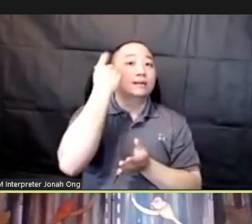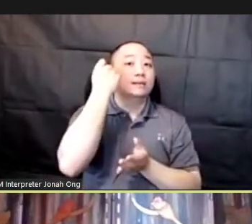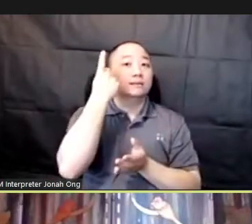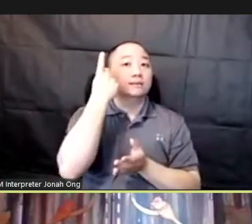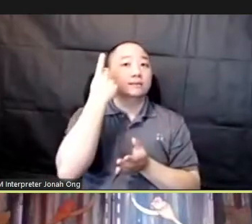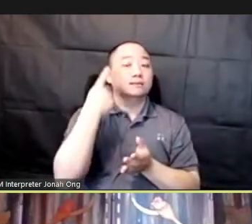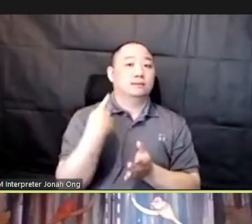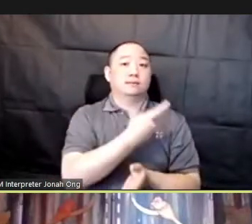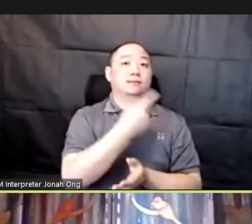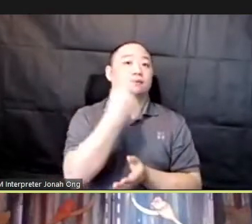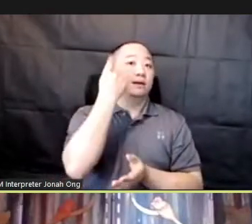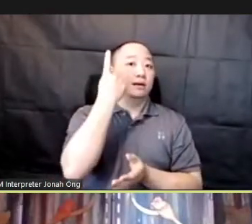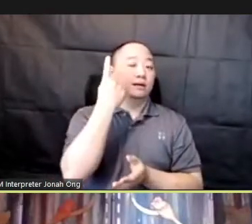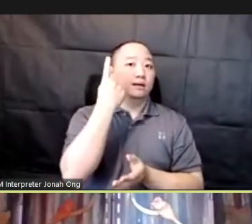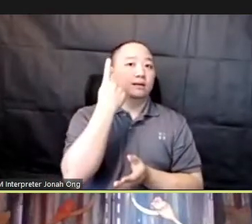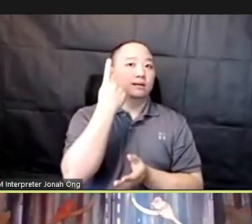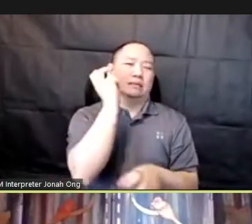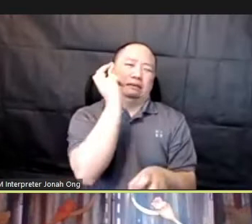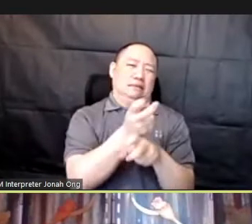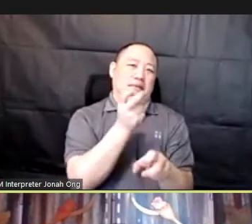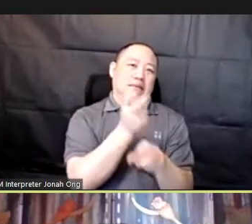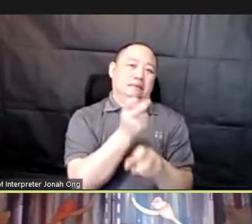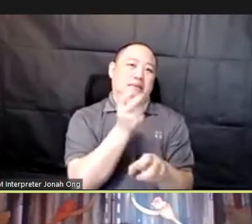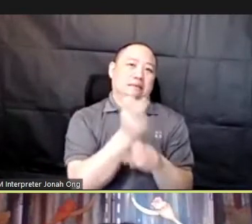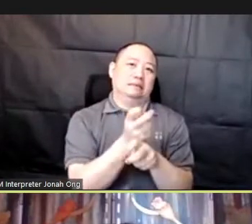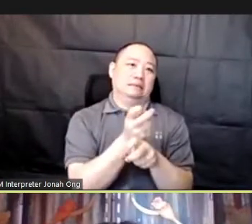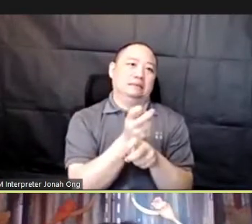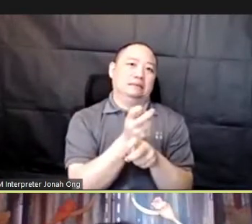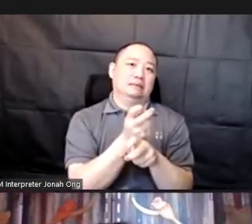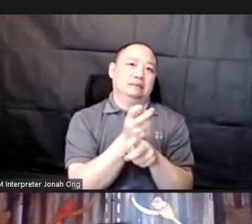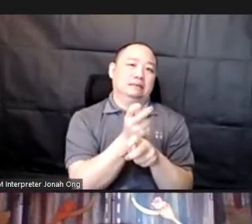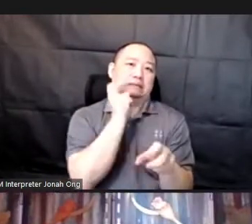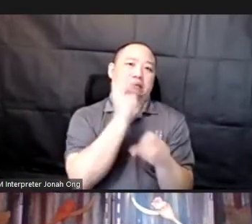sometimes it's kind of hard for us to pass the bureaucracy.